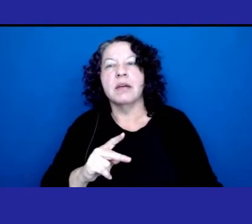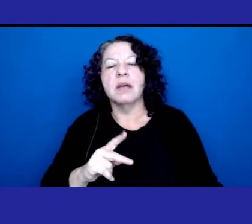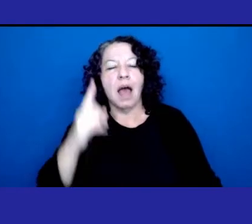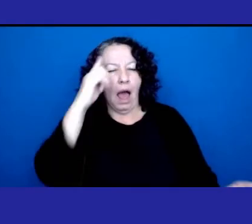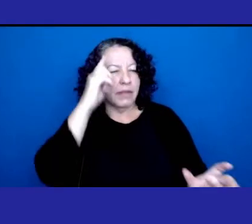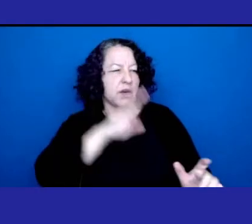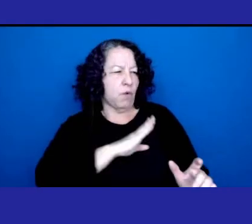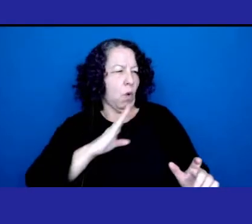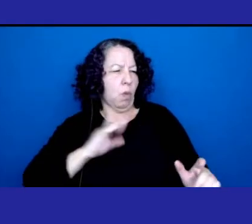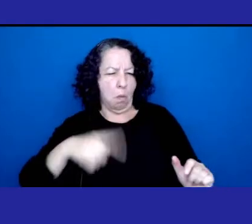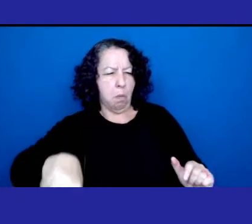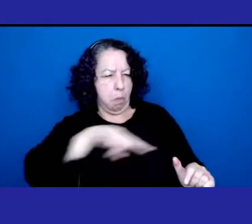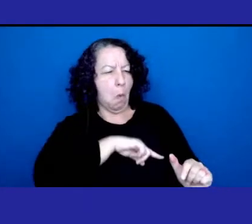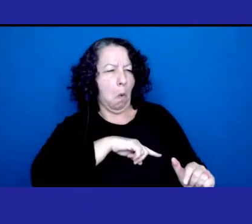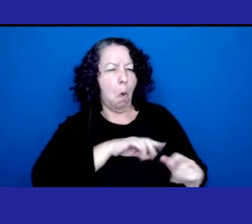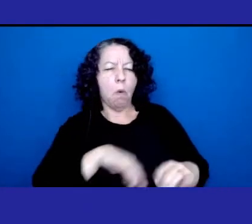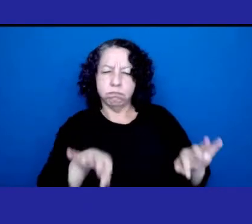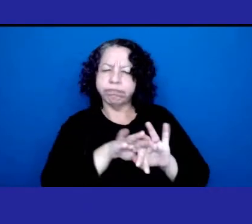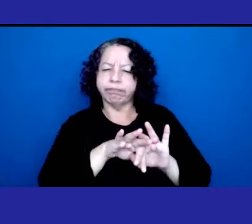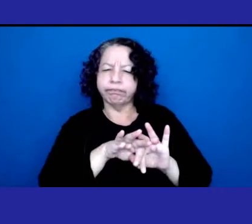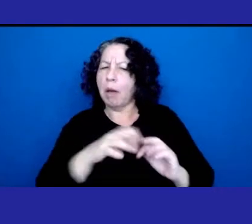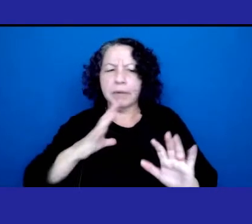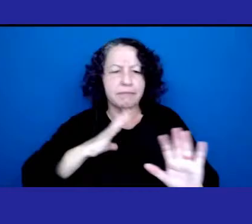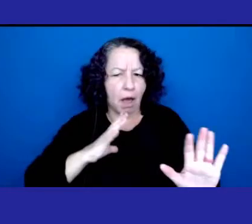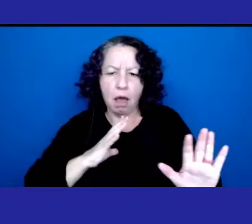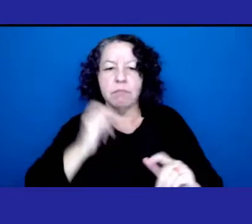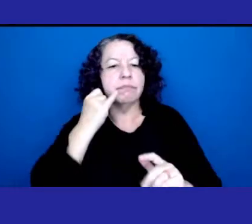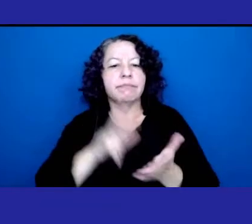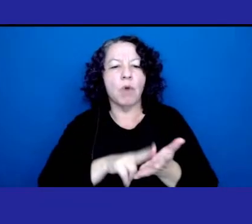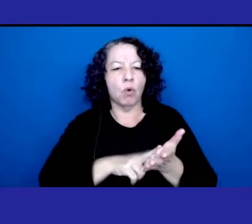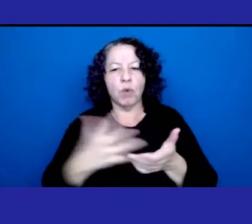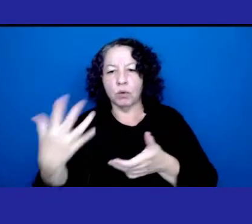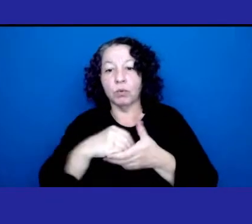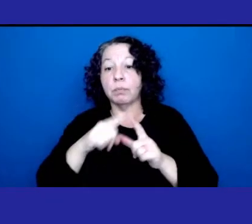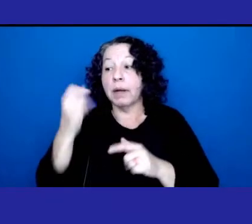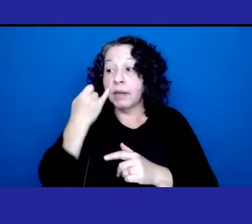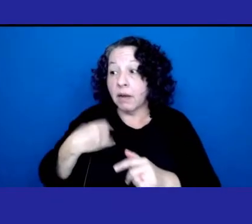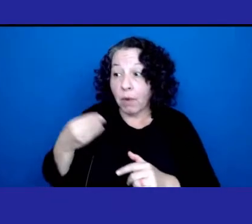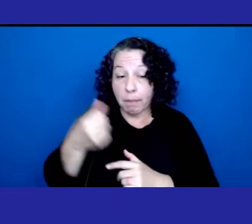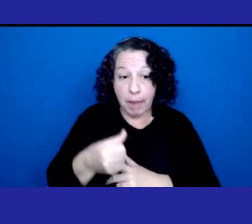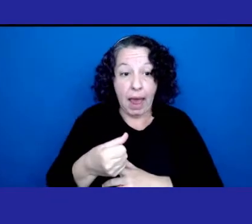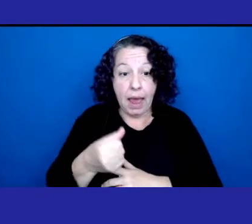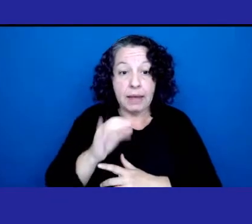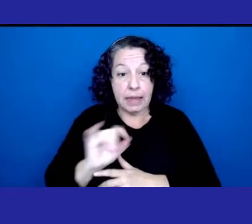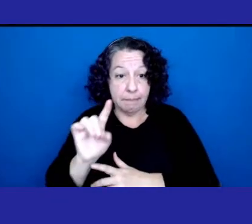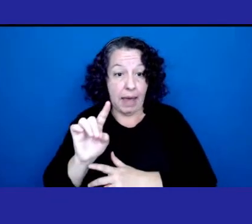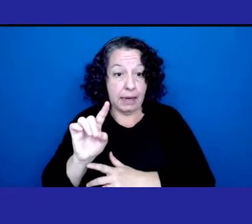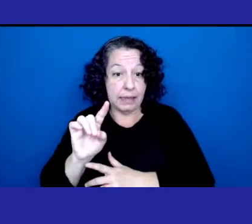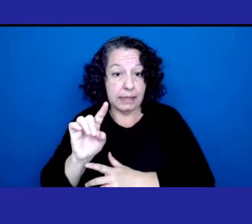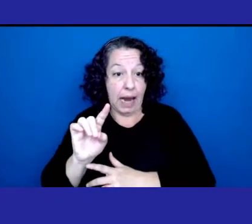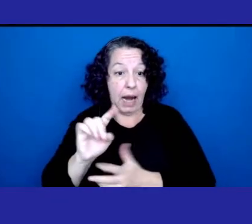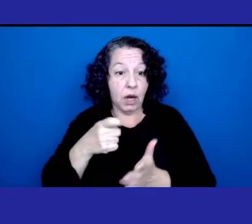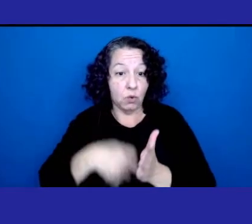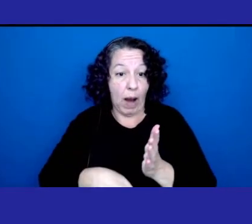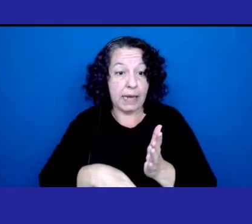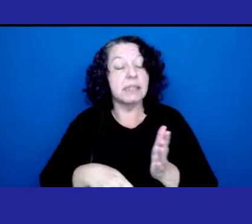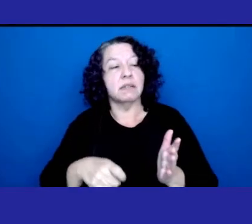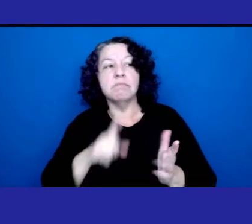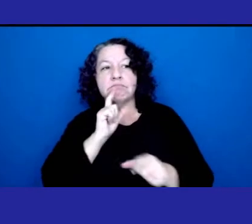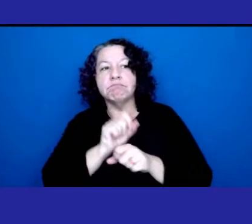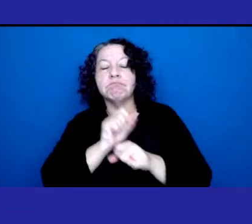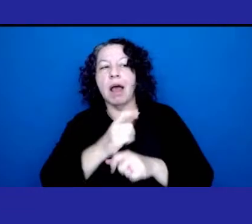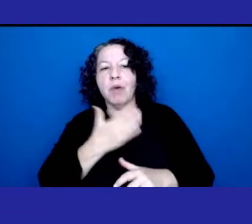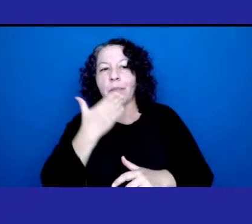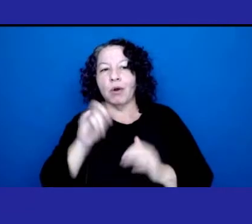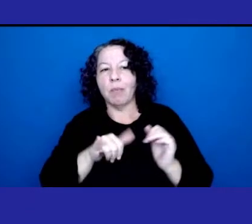important to. It's fine if it's in the contract, but if what we're paying is the Medicaid rate, certainly I feel better about that.